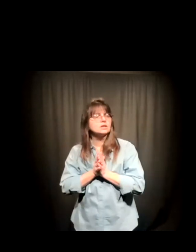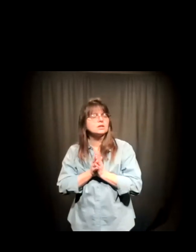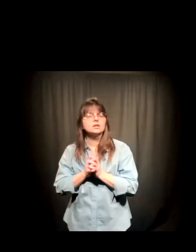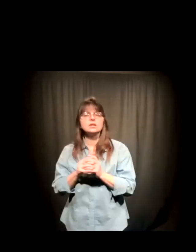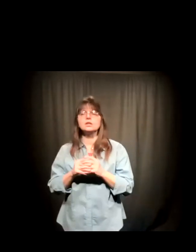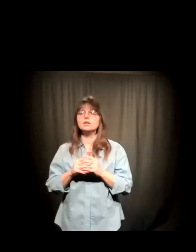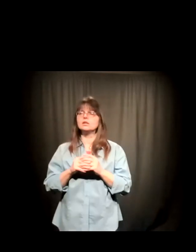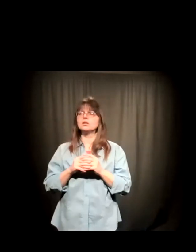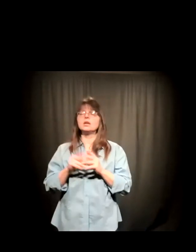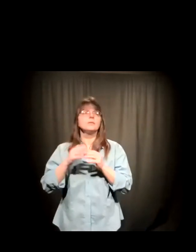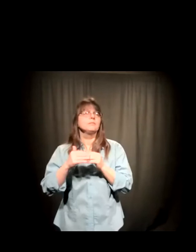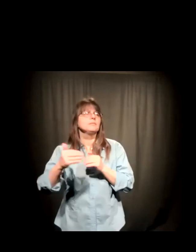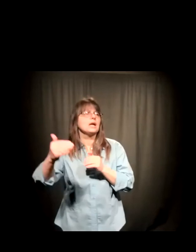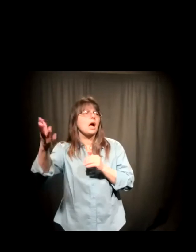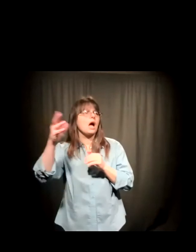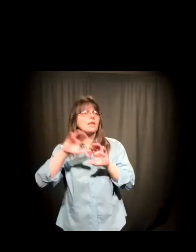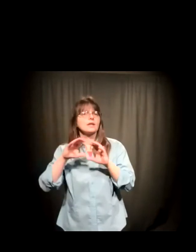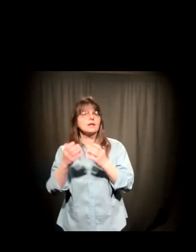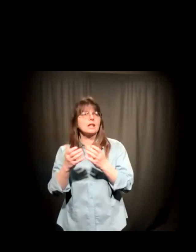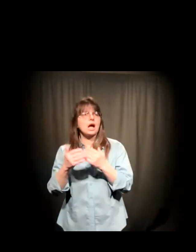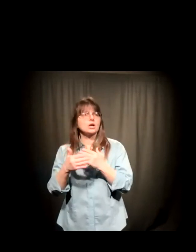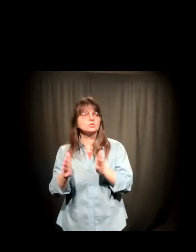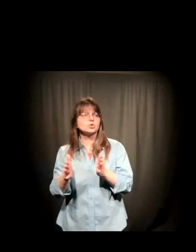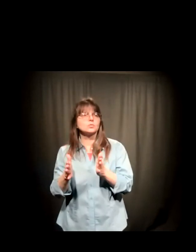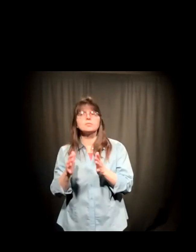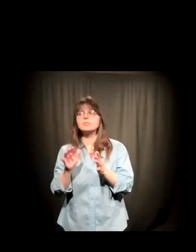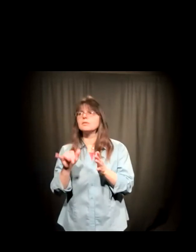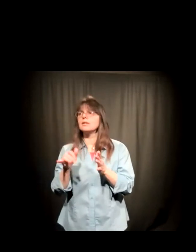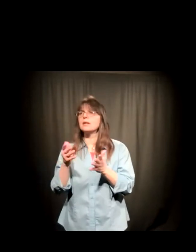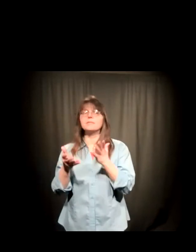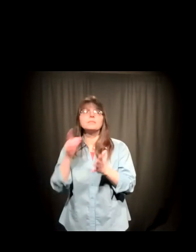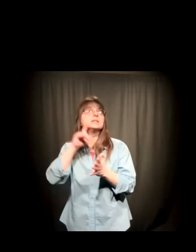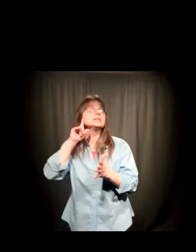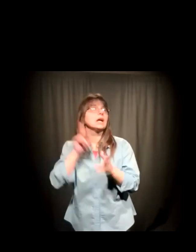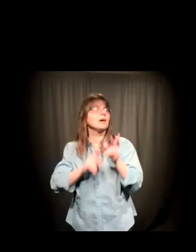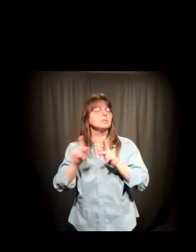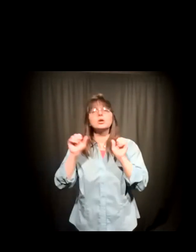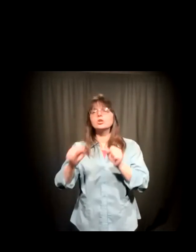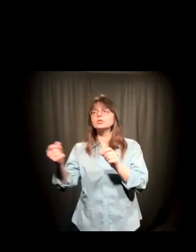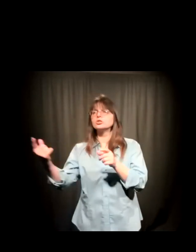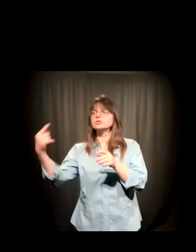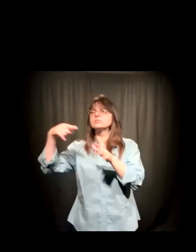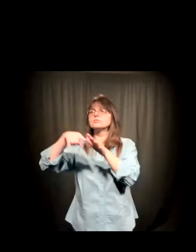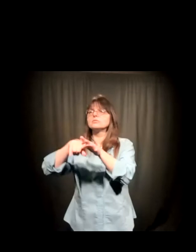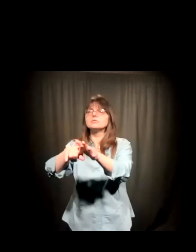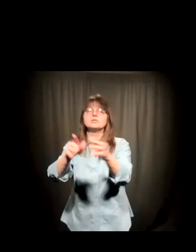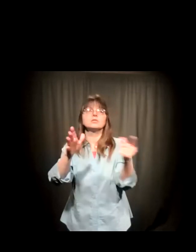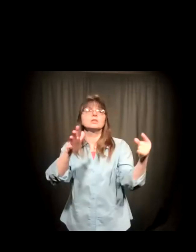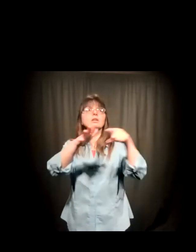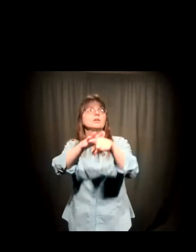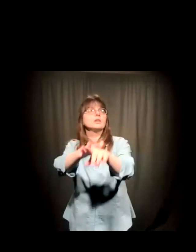beyond the classroom, that deaf people could be folded into the hearing world, that their difference could be